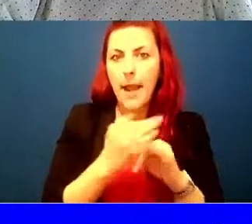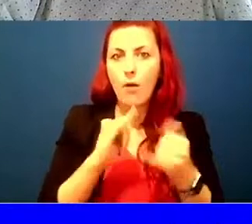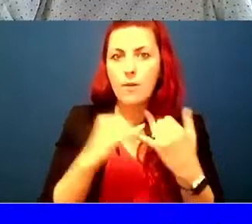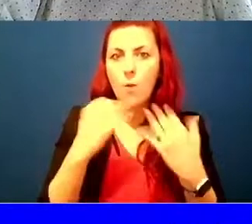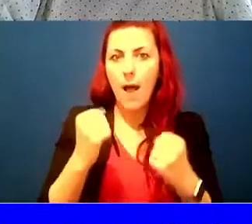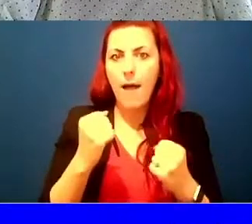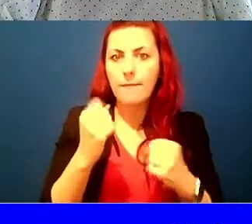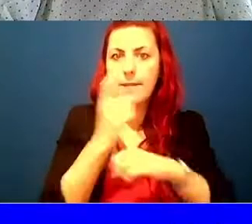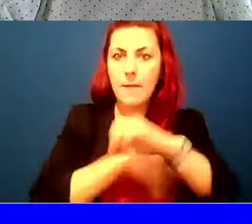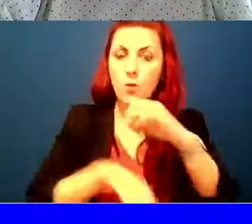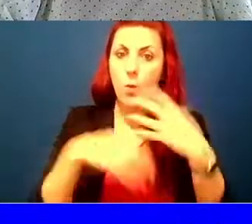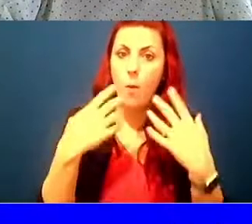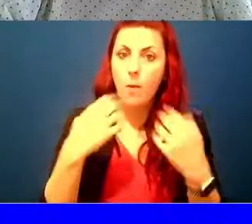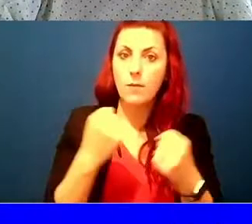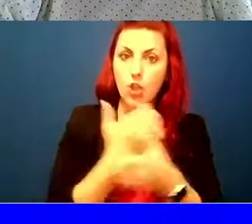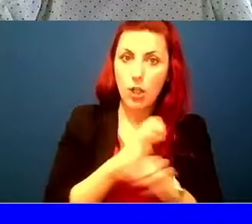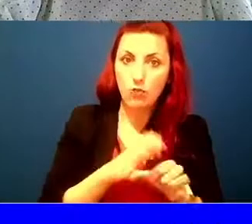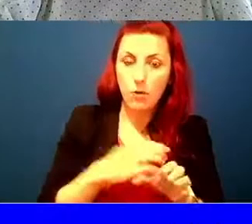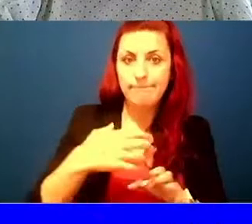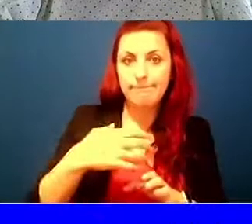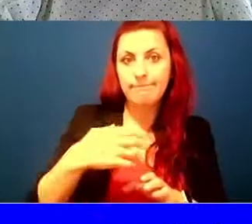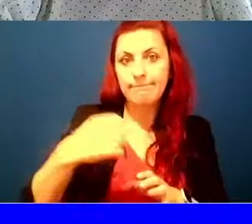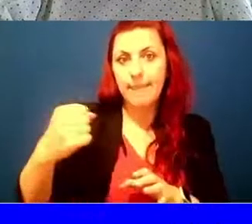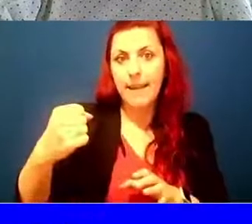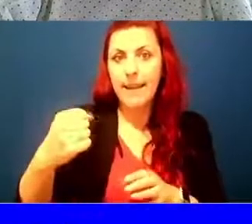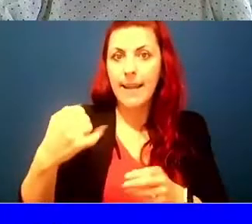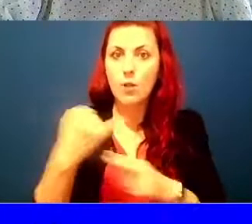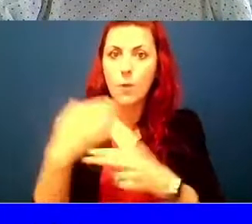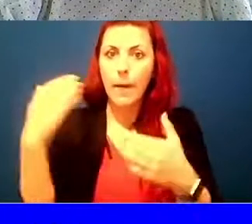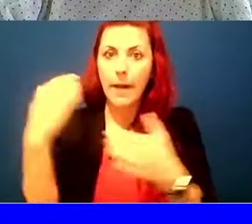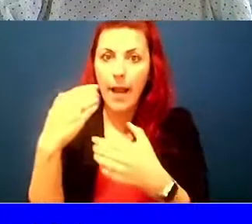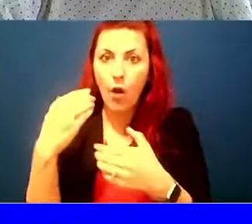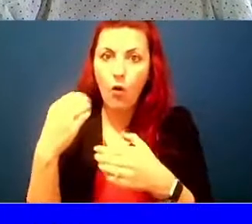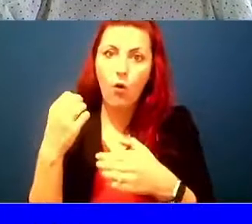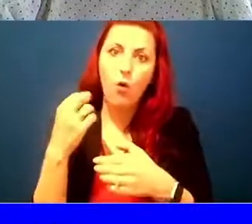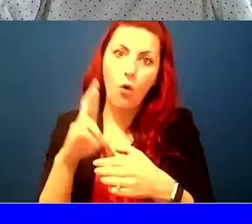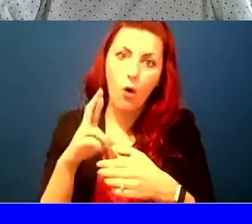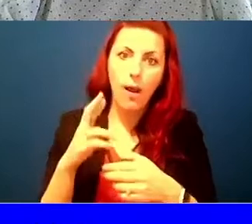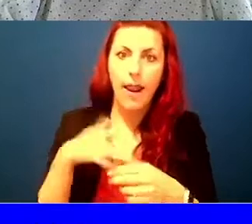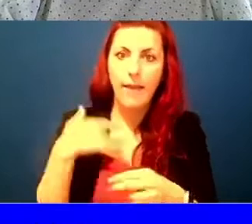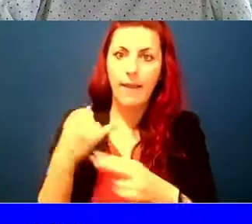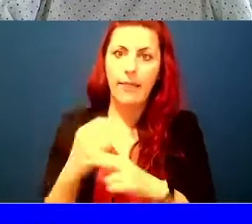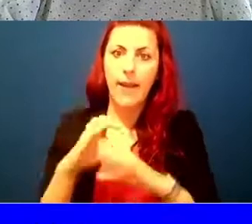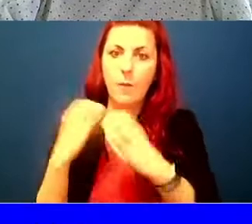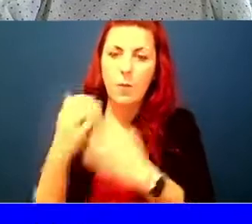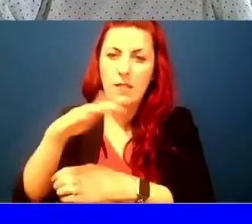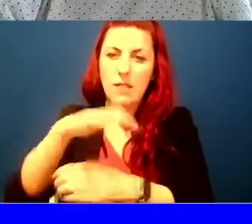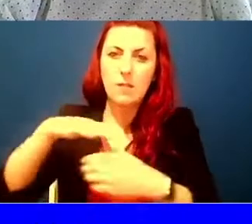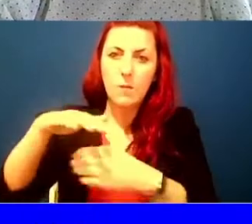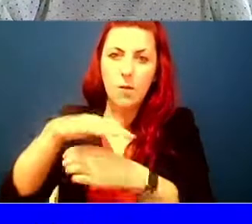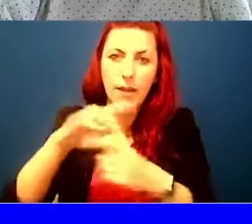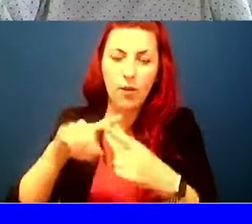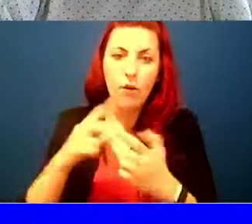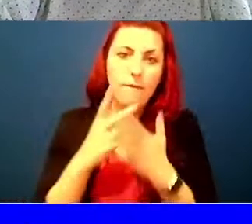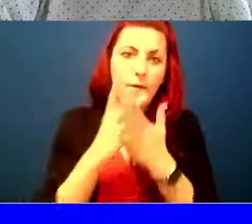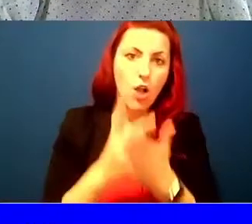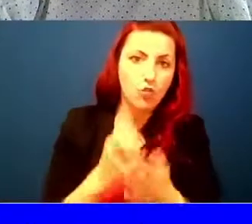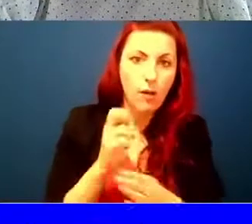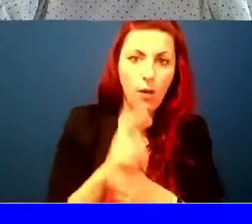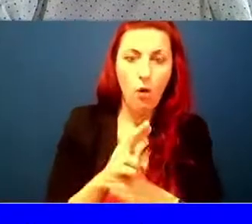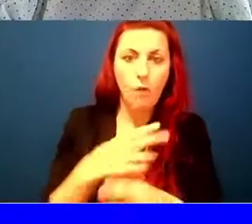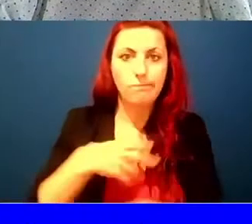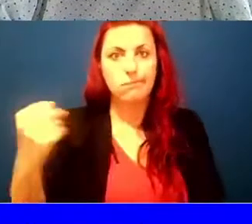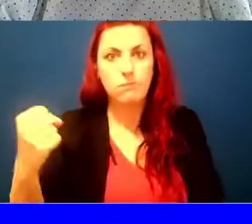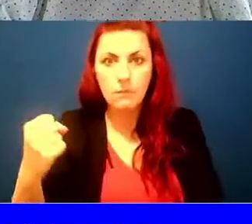who have their children potentially going into care or already in the care of the state. either voluntary or involuntary